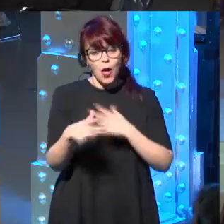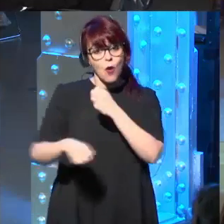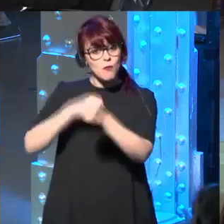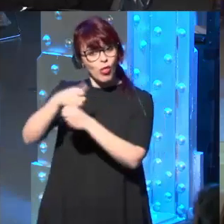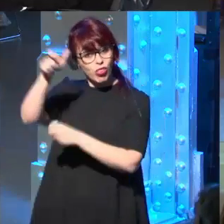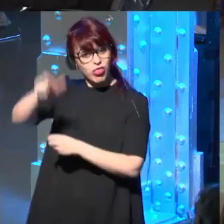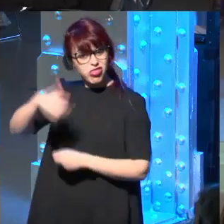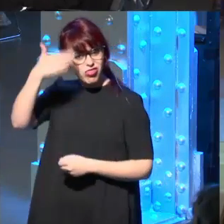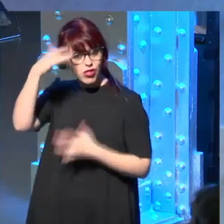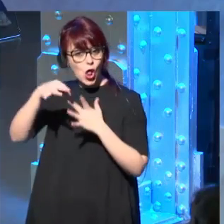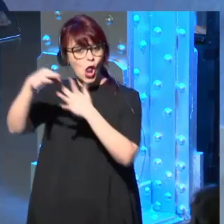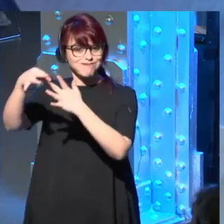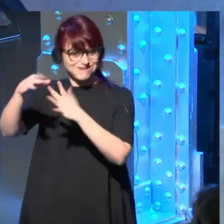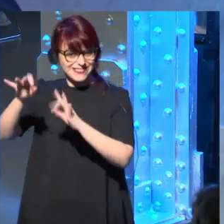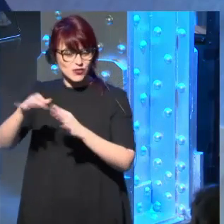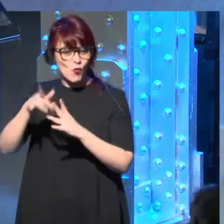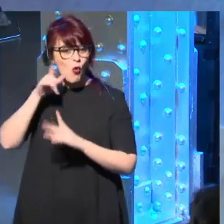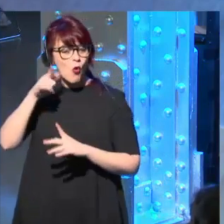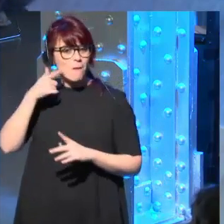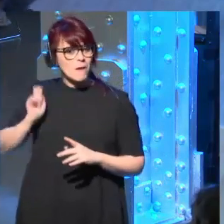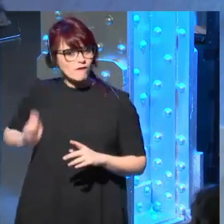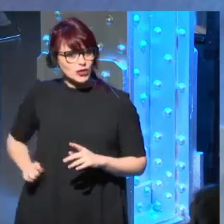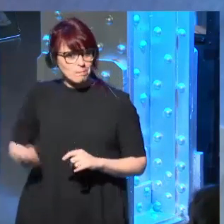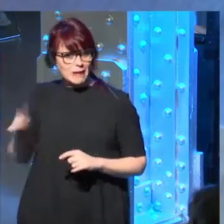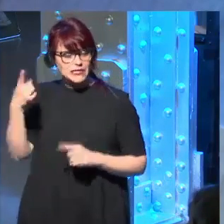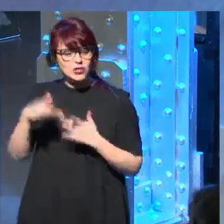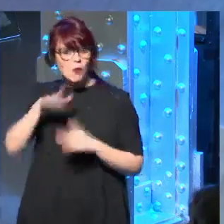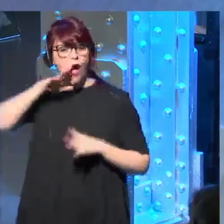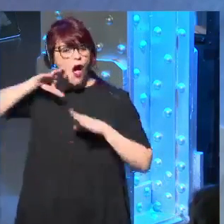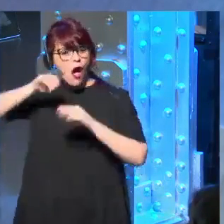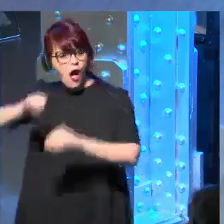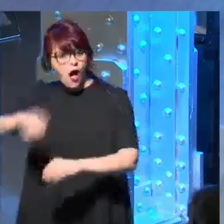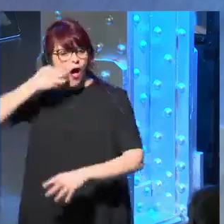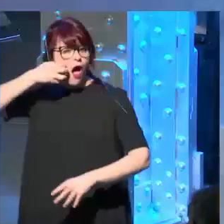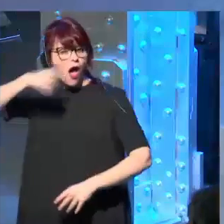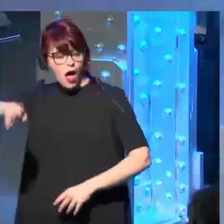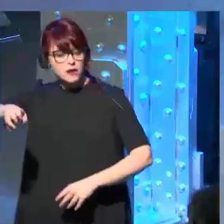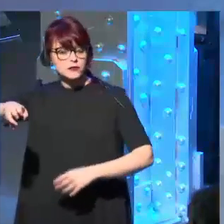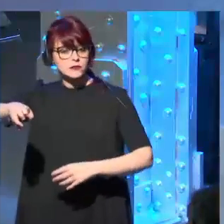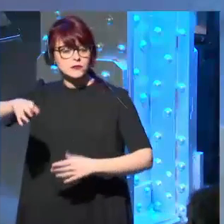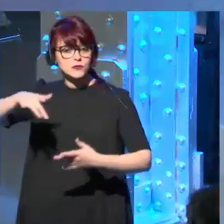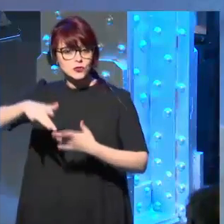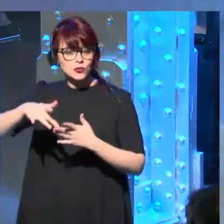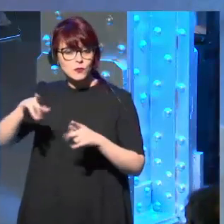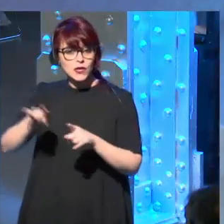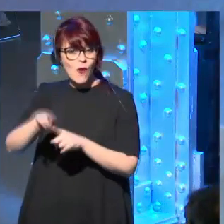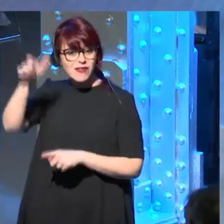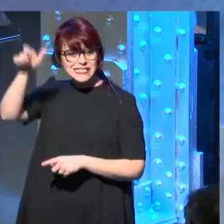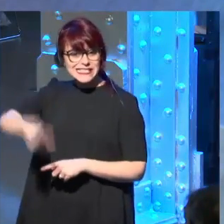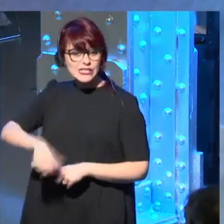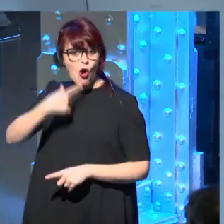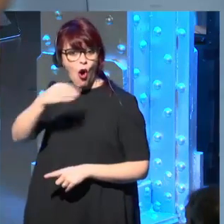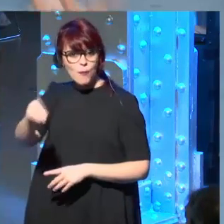screaming, intimidating, dominating, crushing, finishing off the boy. And at night, as they